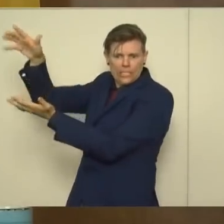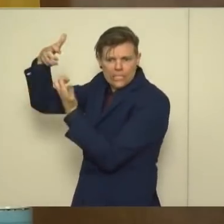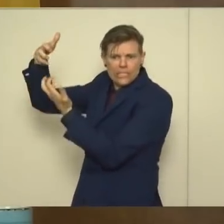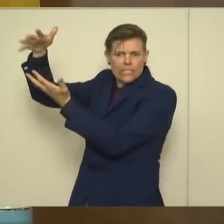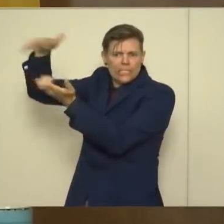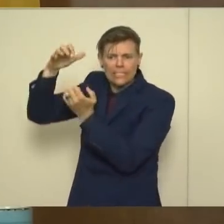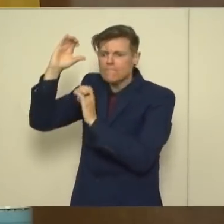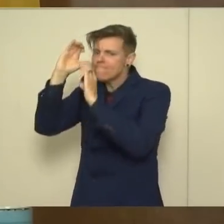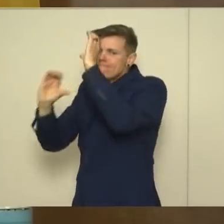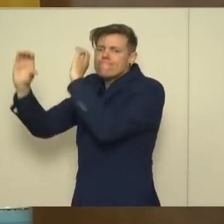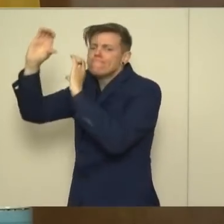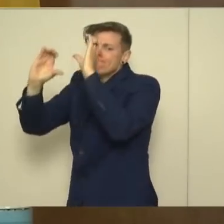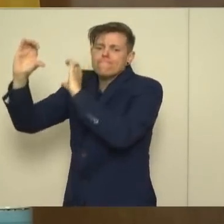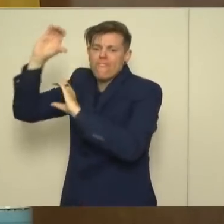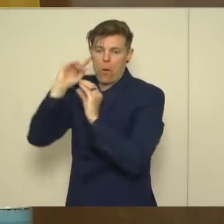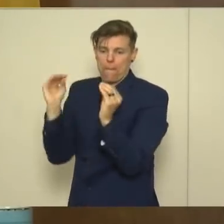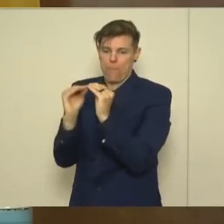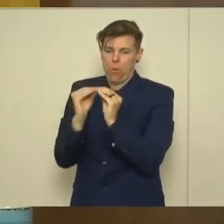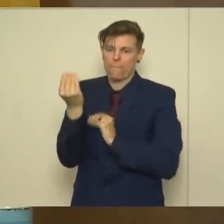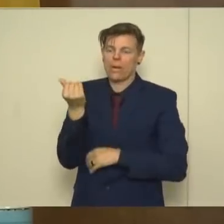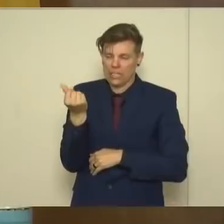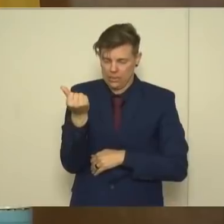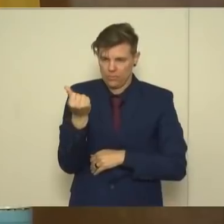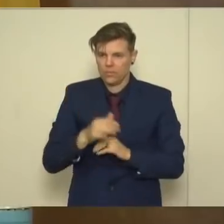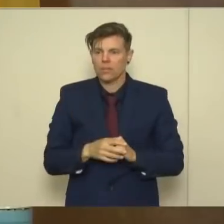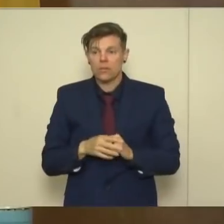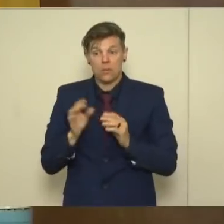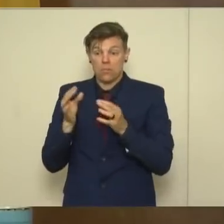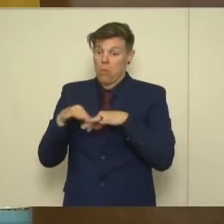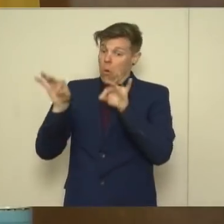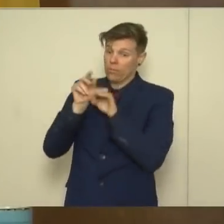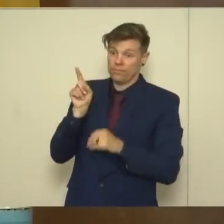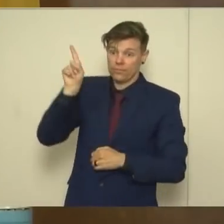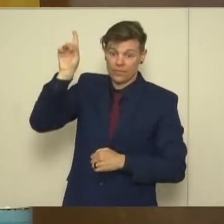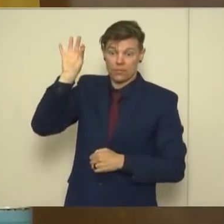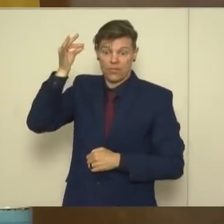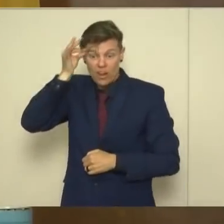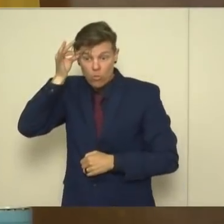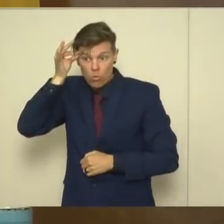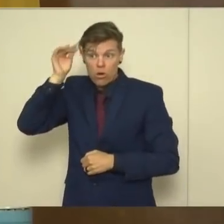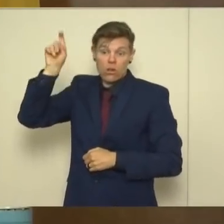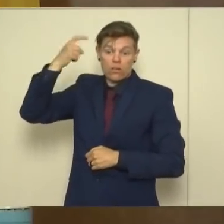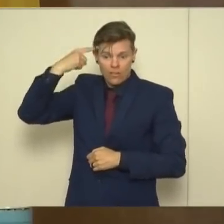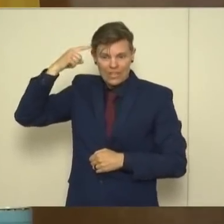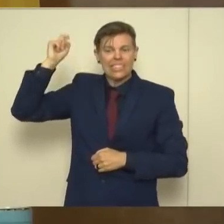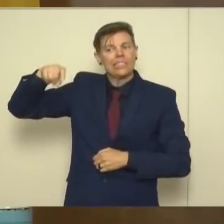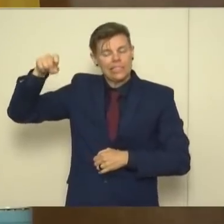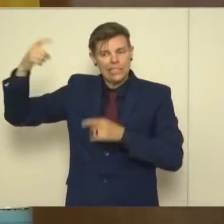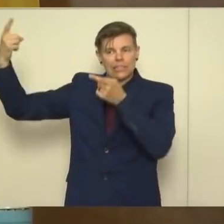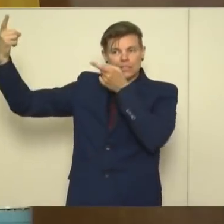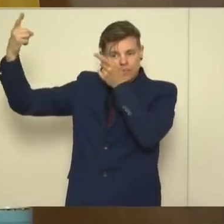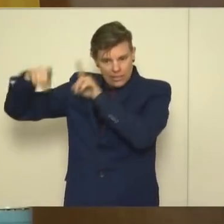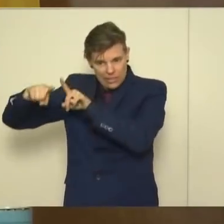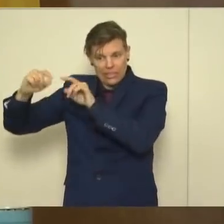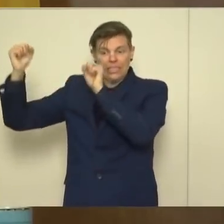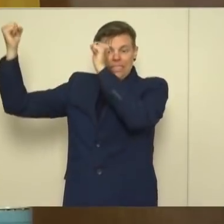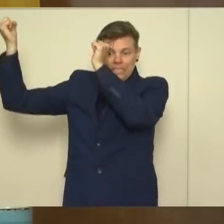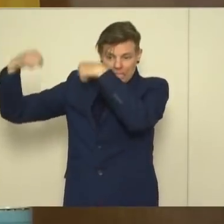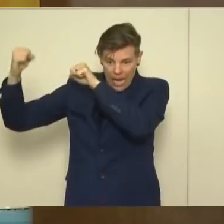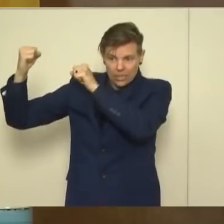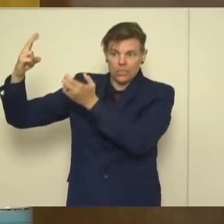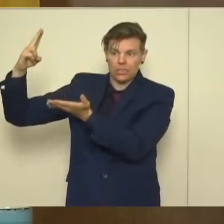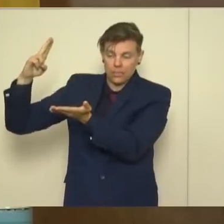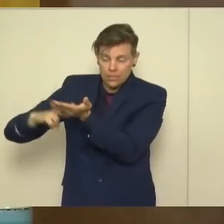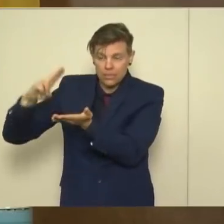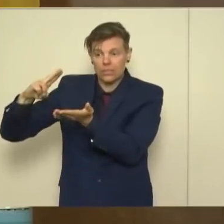some point, come together on a package That may not be the $500